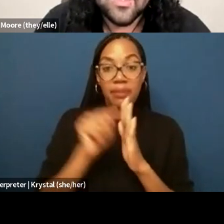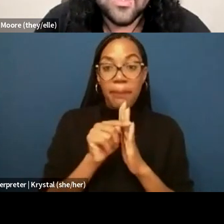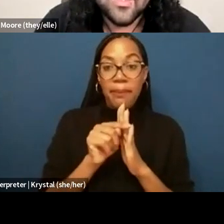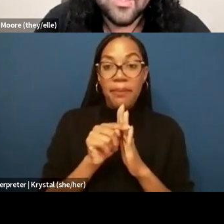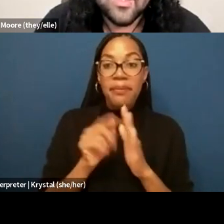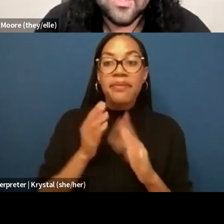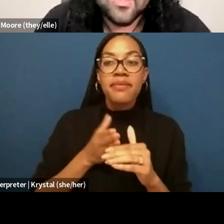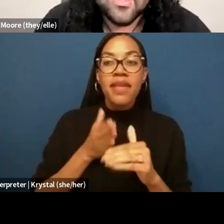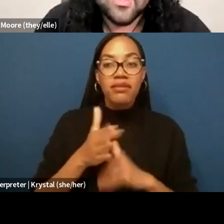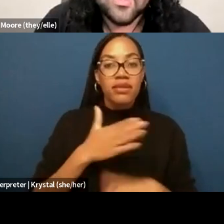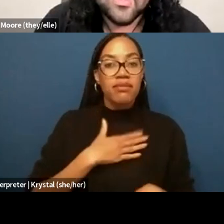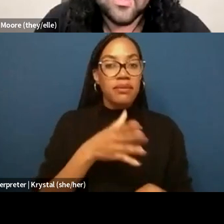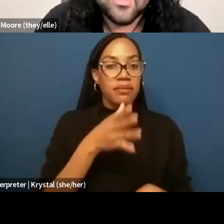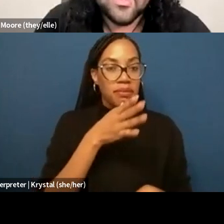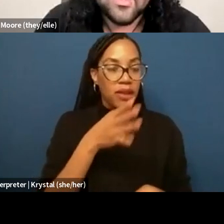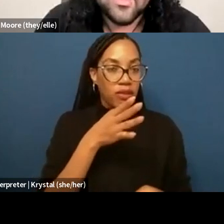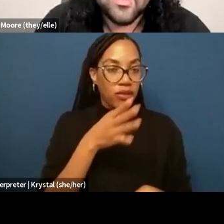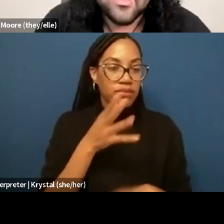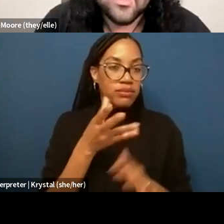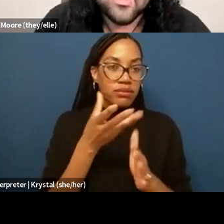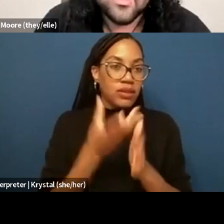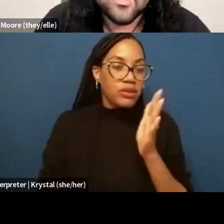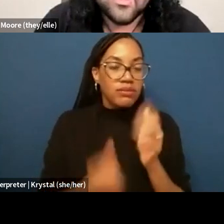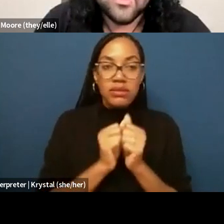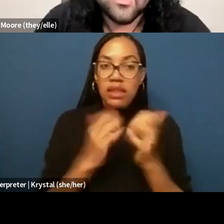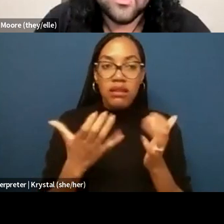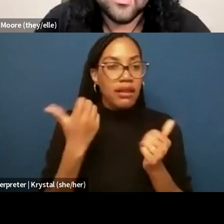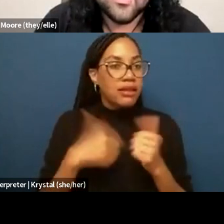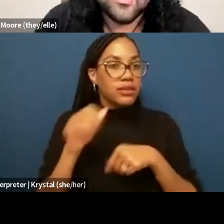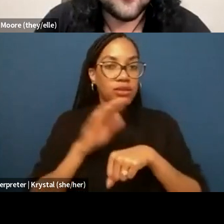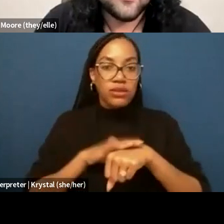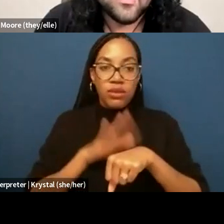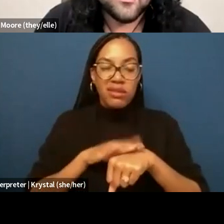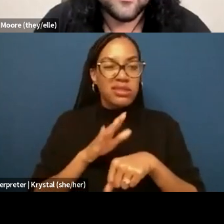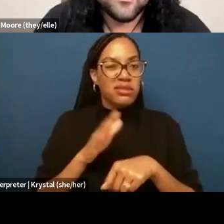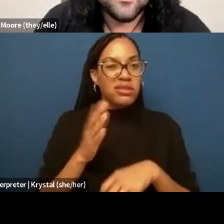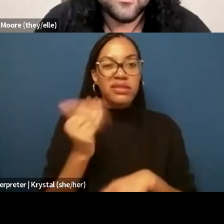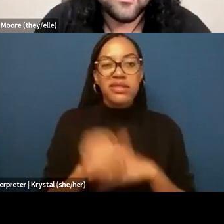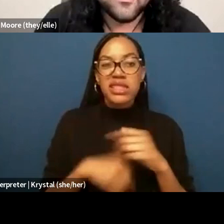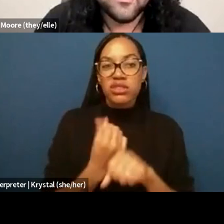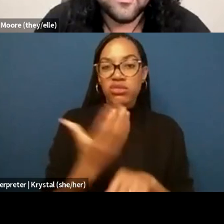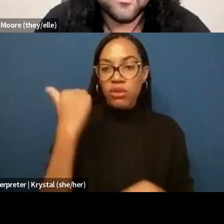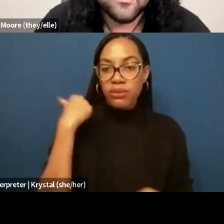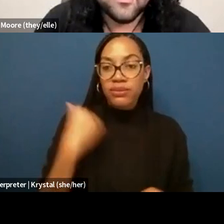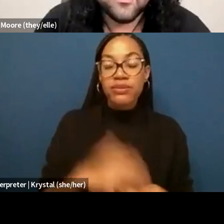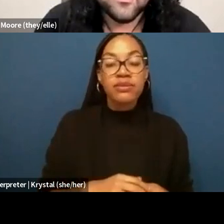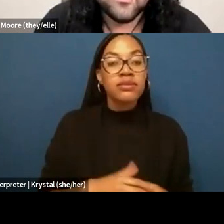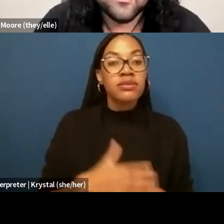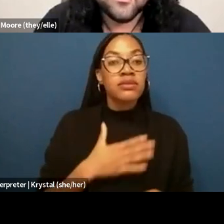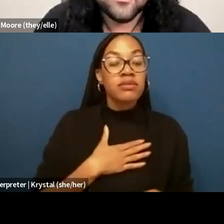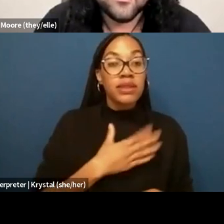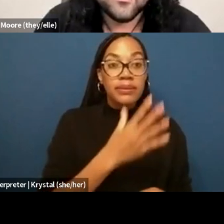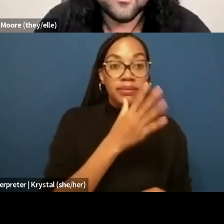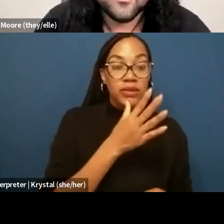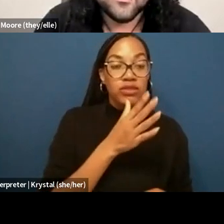after my mother unexpectedly passed away about 15 years ago. Now, my maternal grandmother